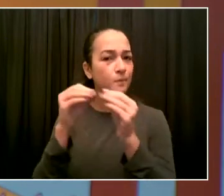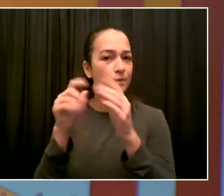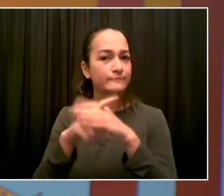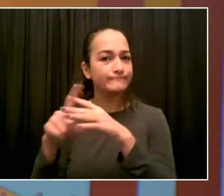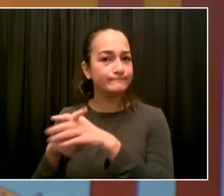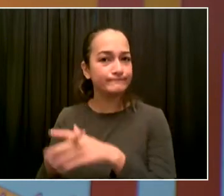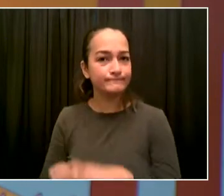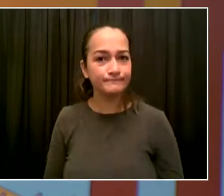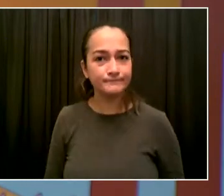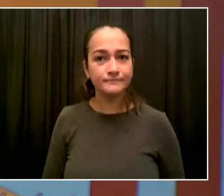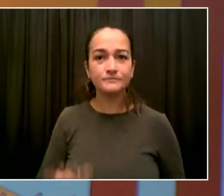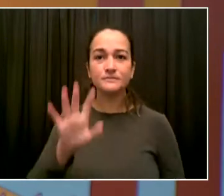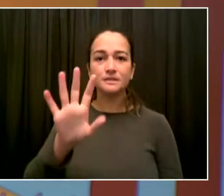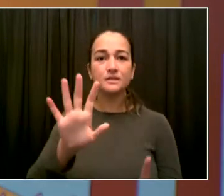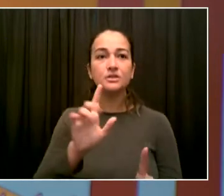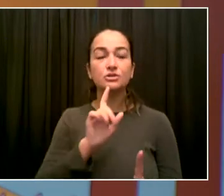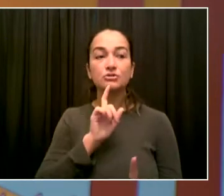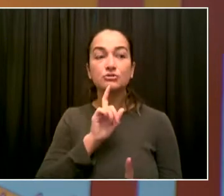anyone want to add?